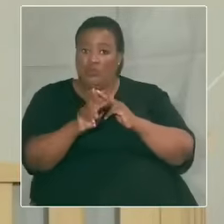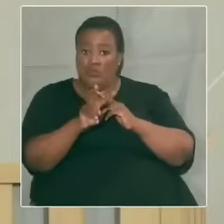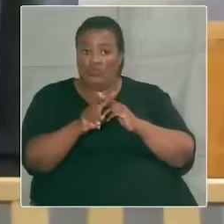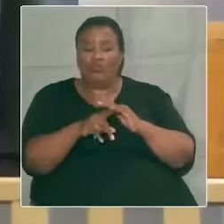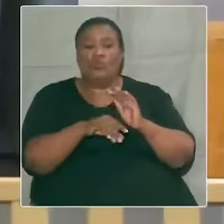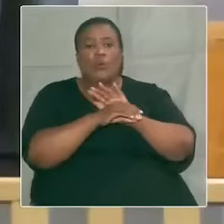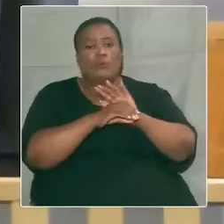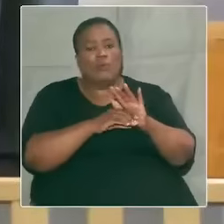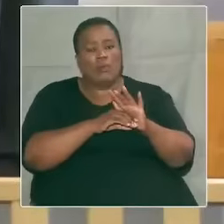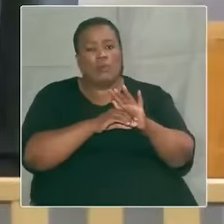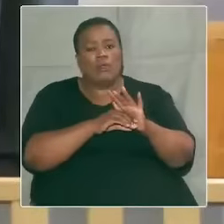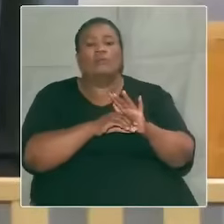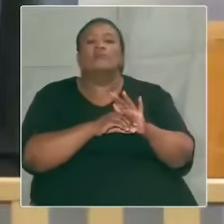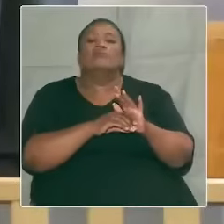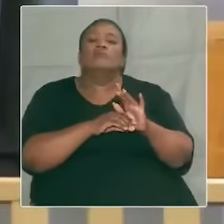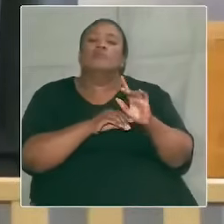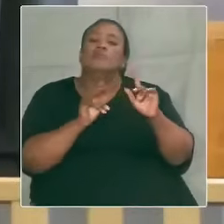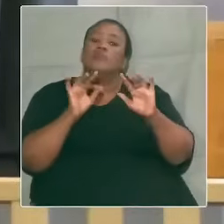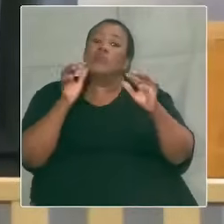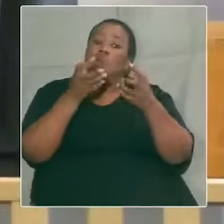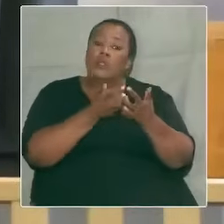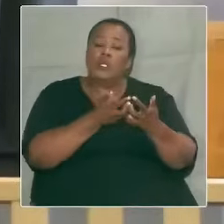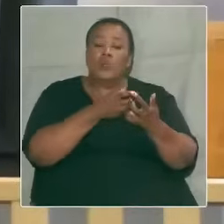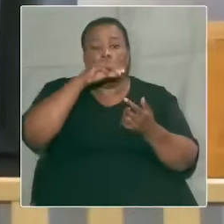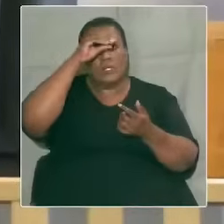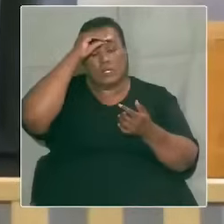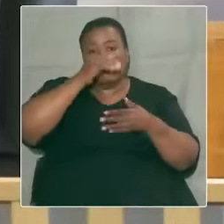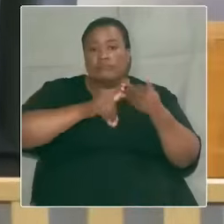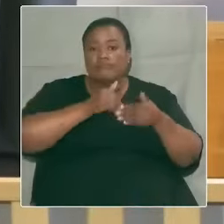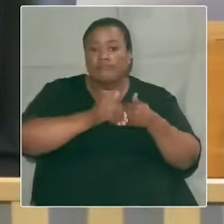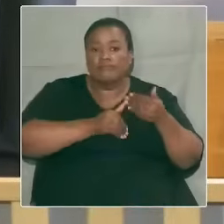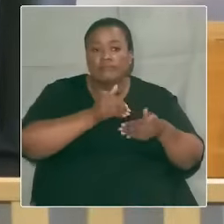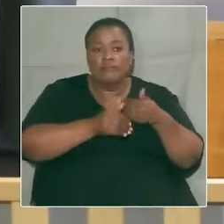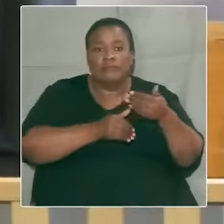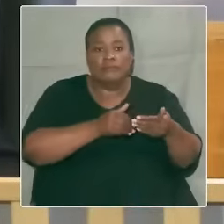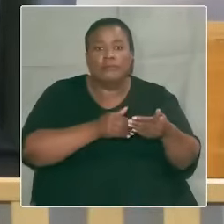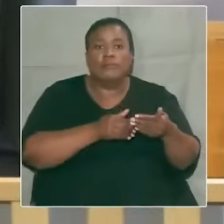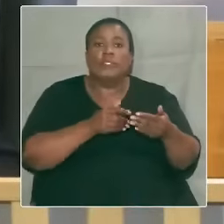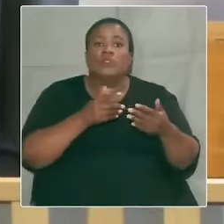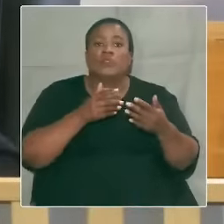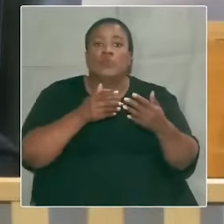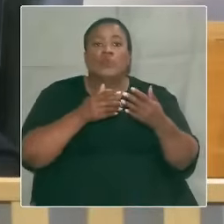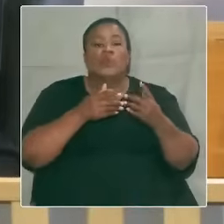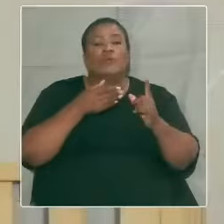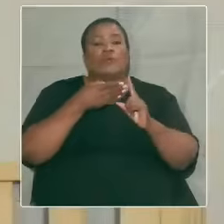in accordance with SAPS procedure, Major General Mbuso Khumalo